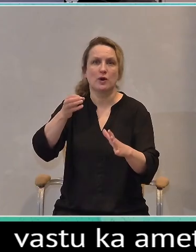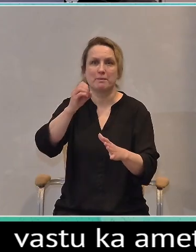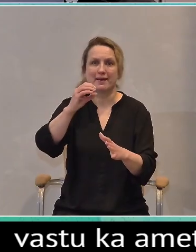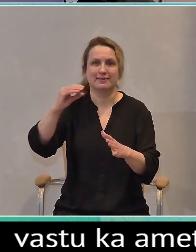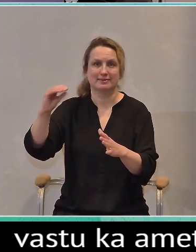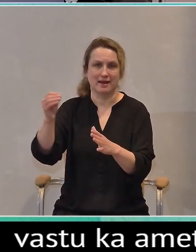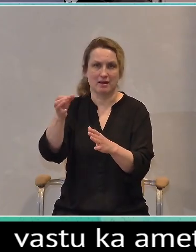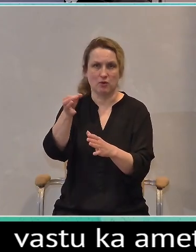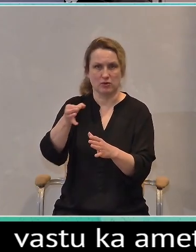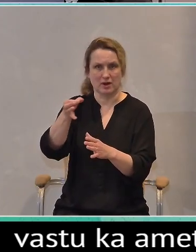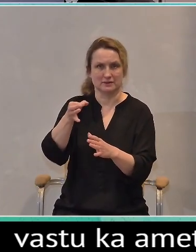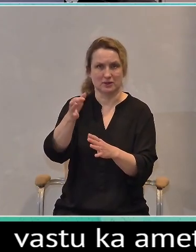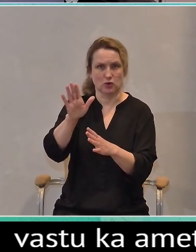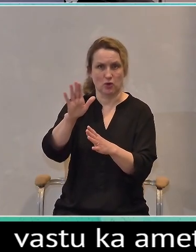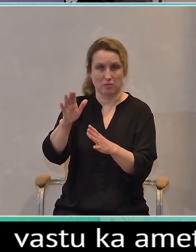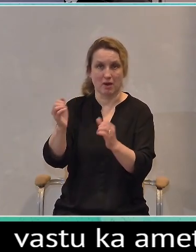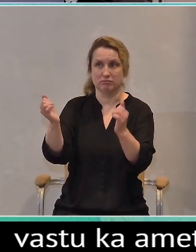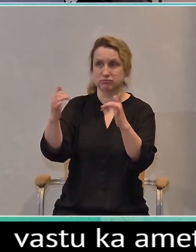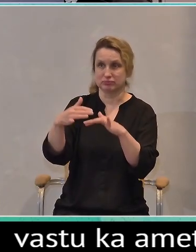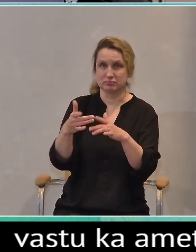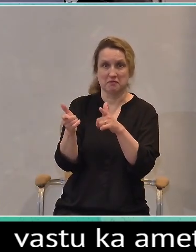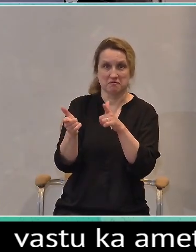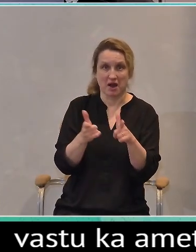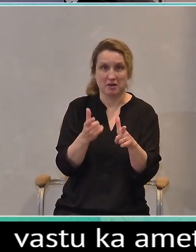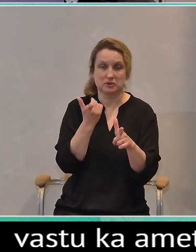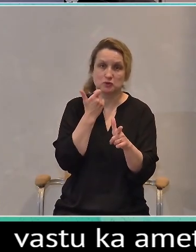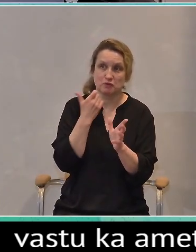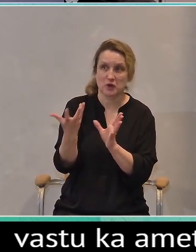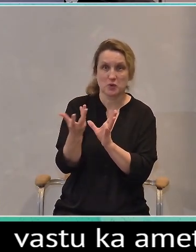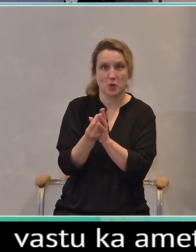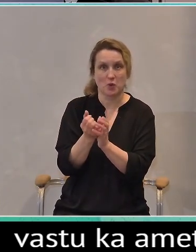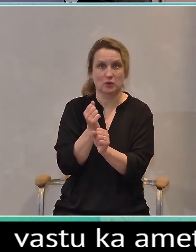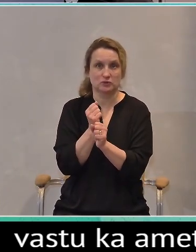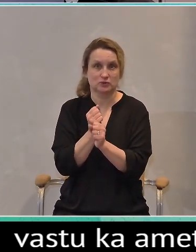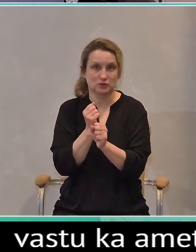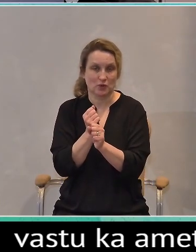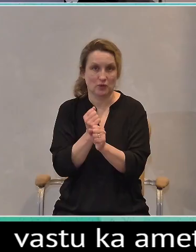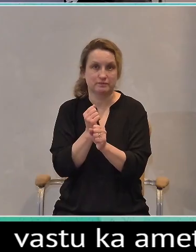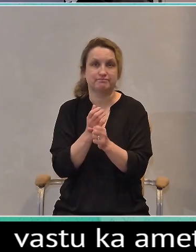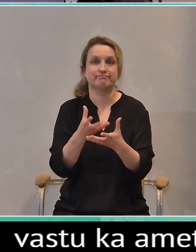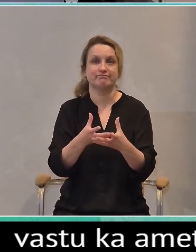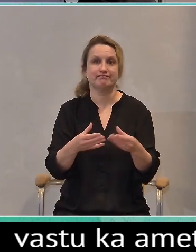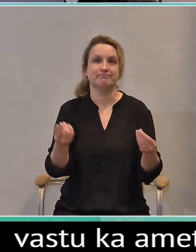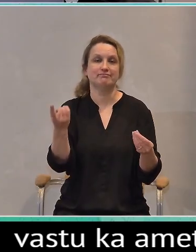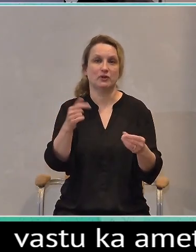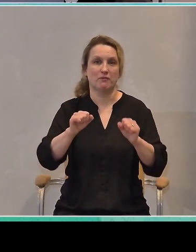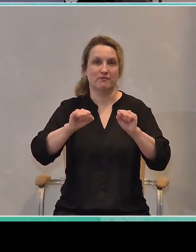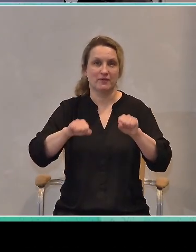year. We also cooperate with the world's largest EDS